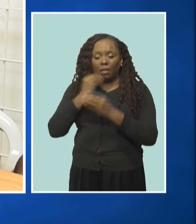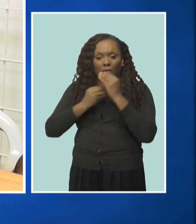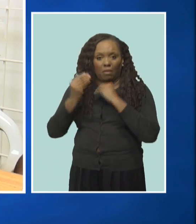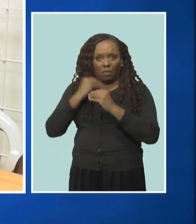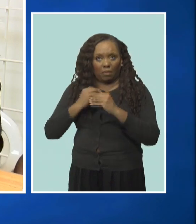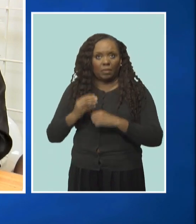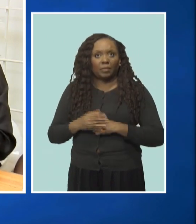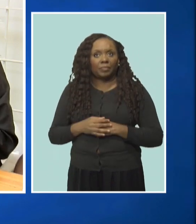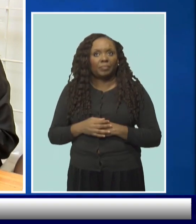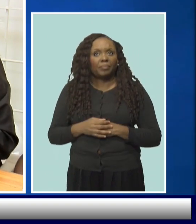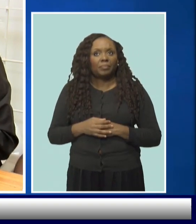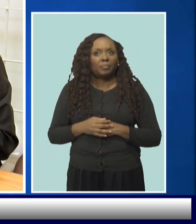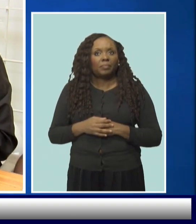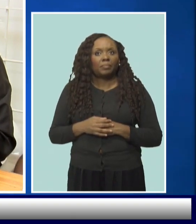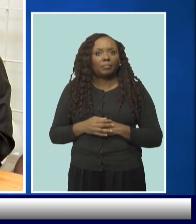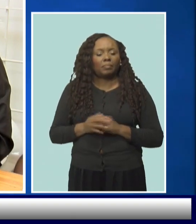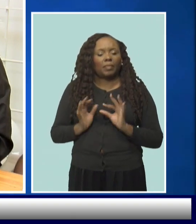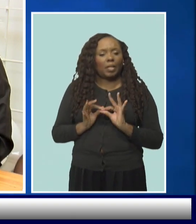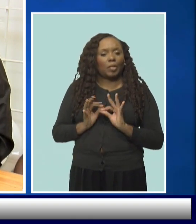Yeah.